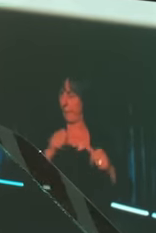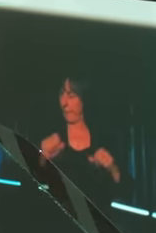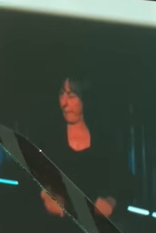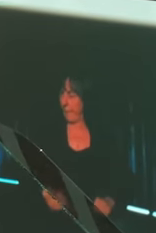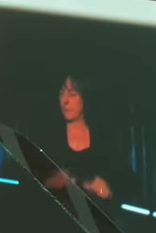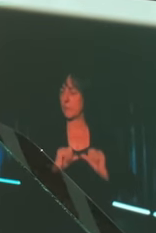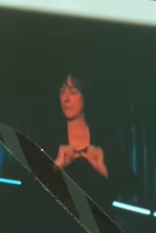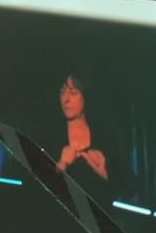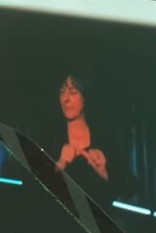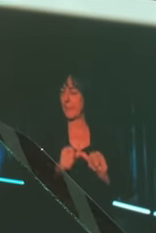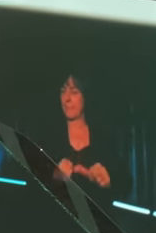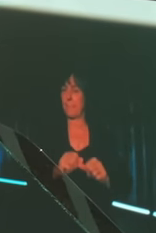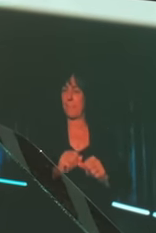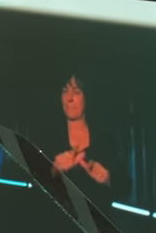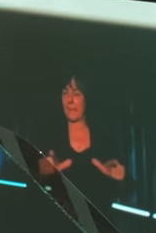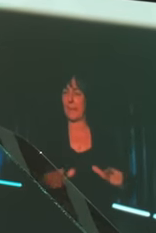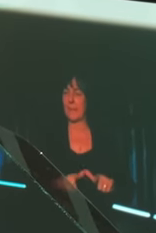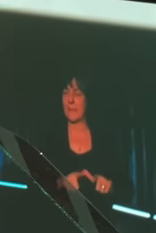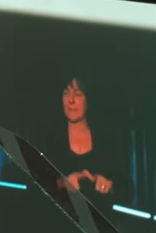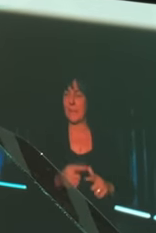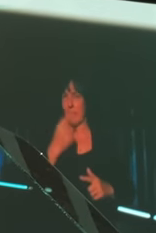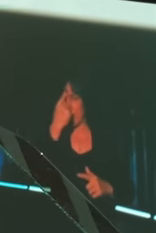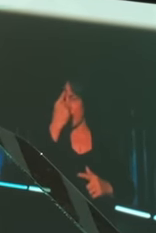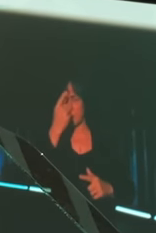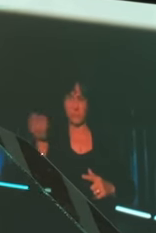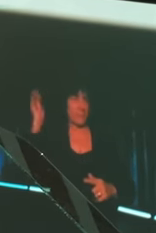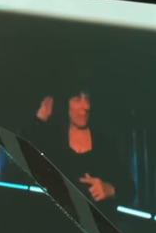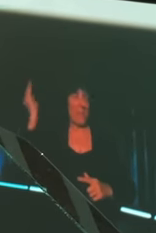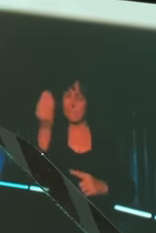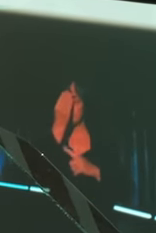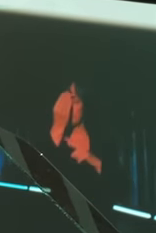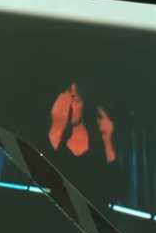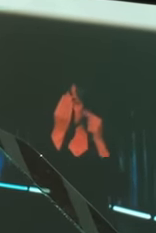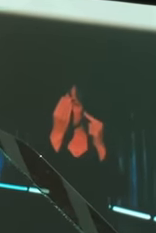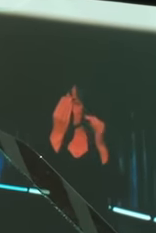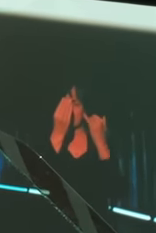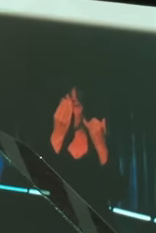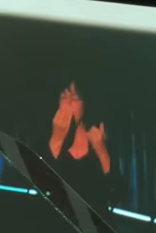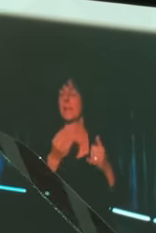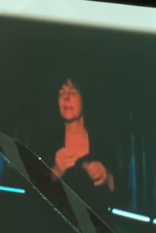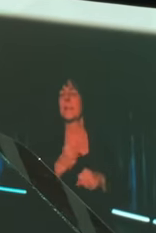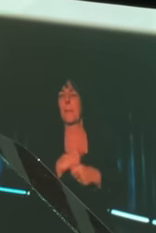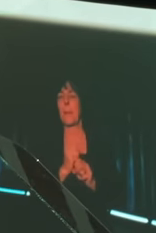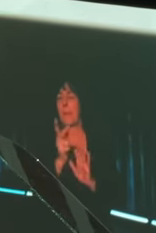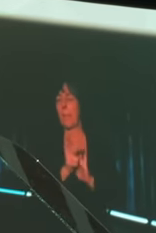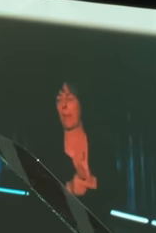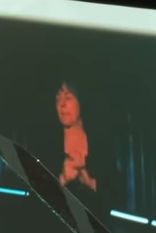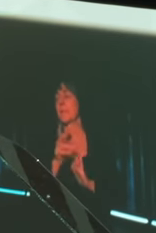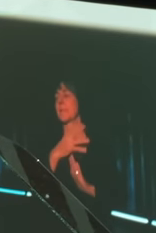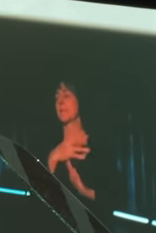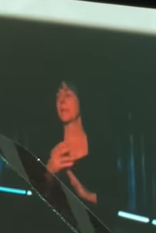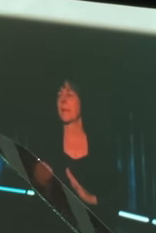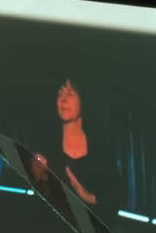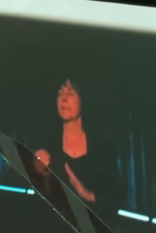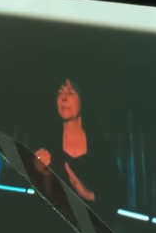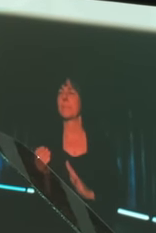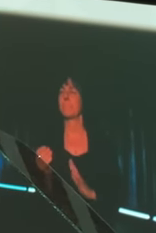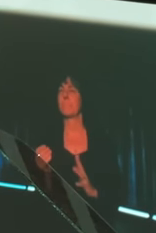keep Indian country at the forefront of folks' minds as they create policy. And